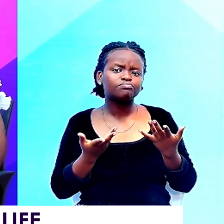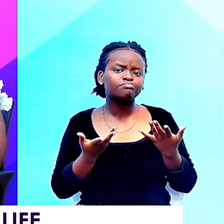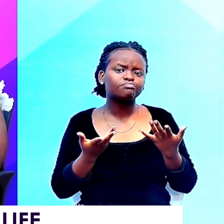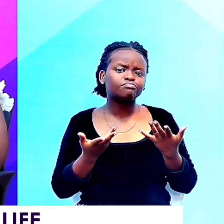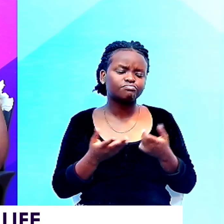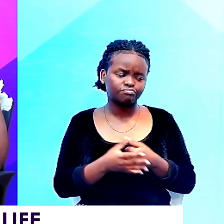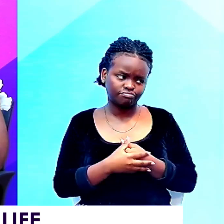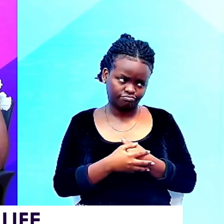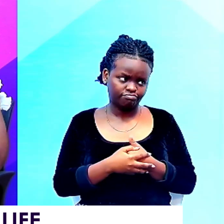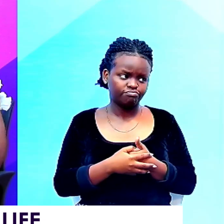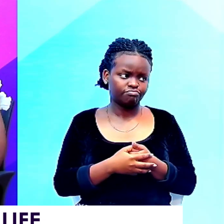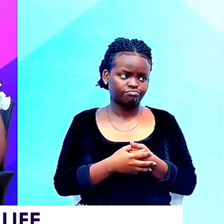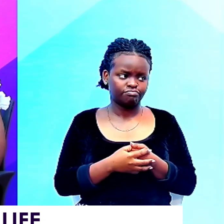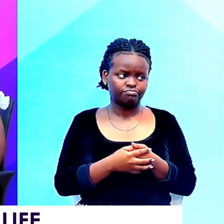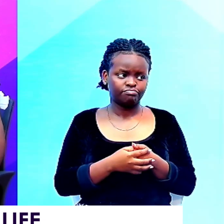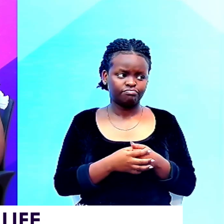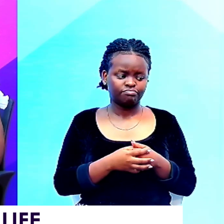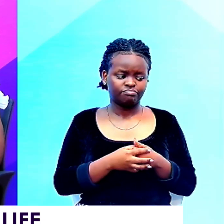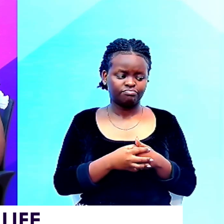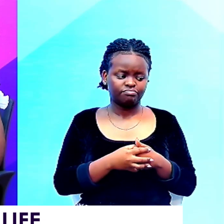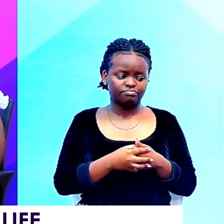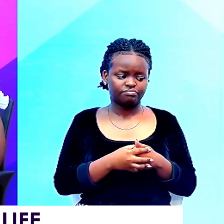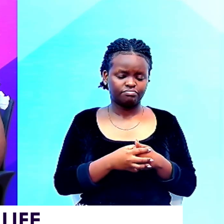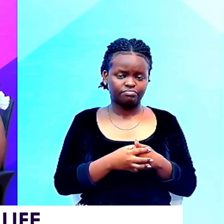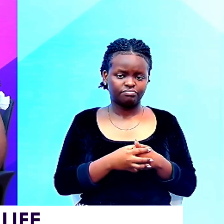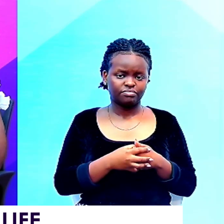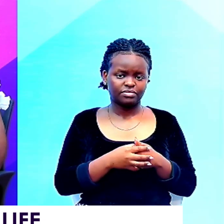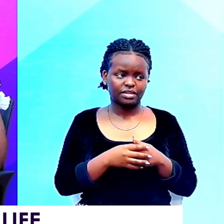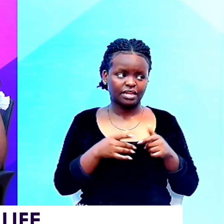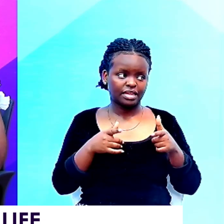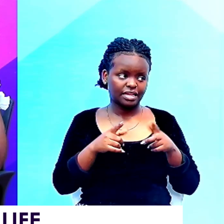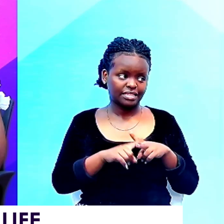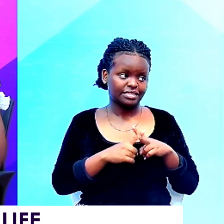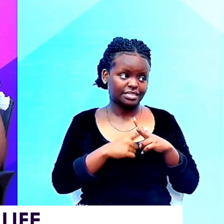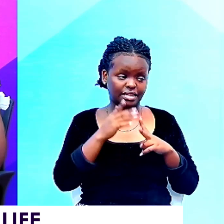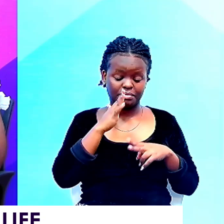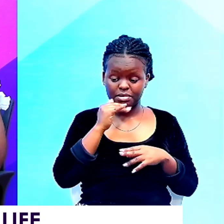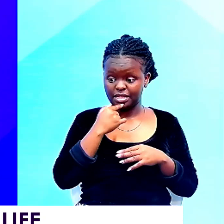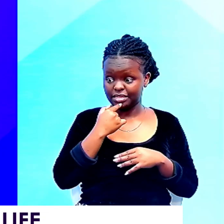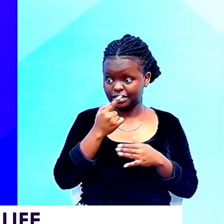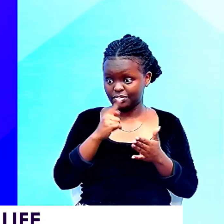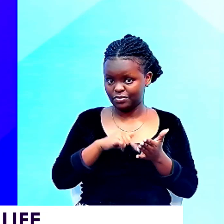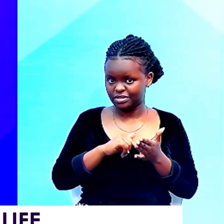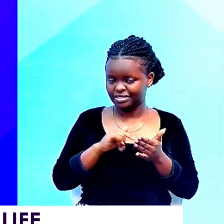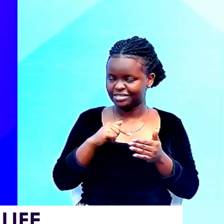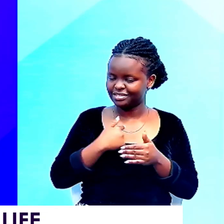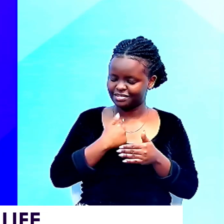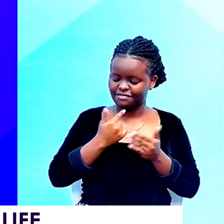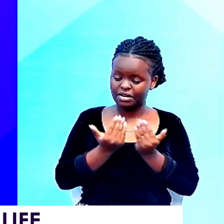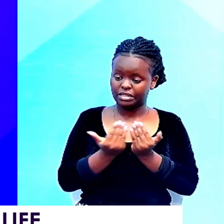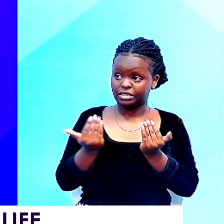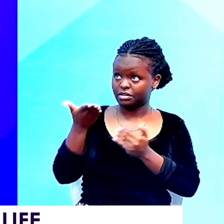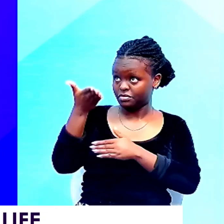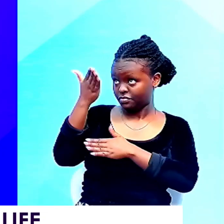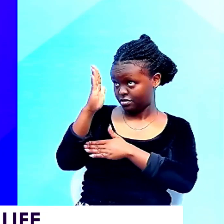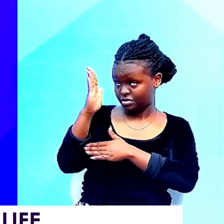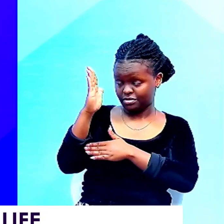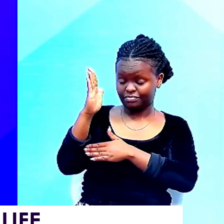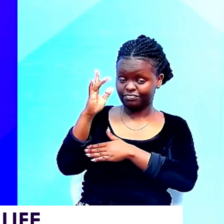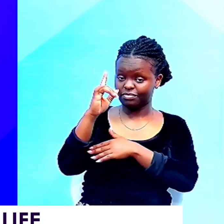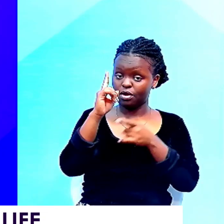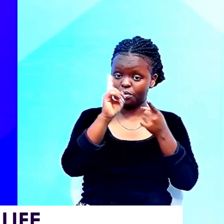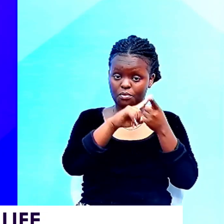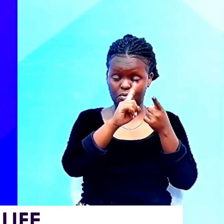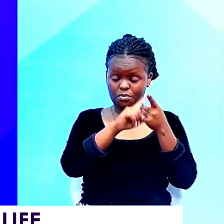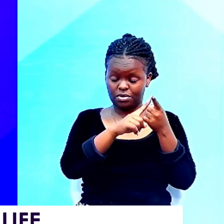you? Yes. Let me start by saying that I'm a child of God. Okay. That is